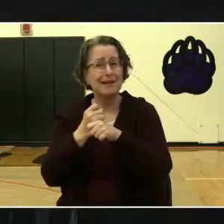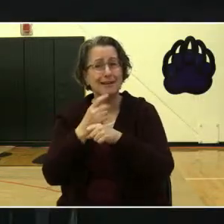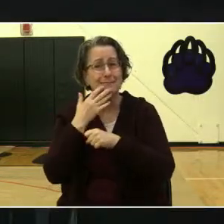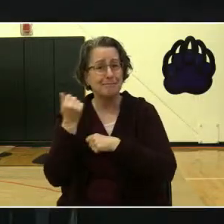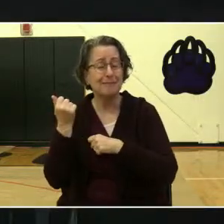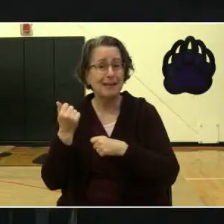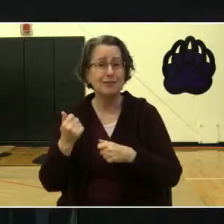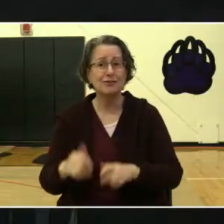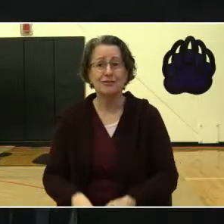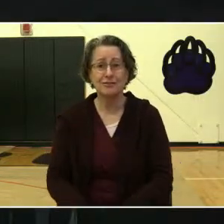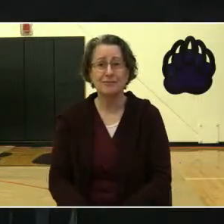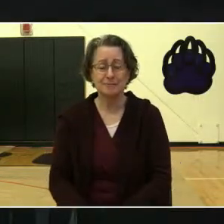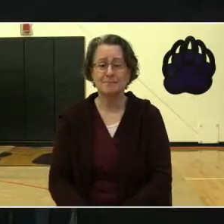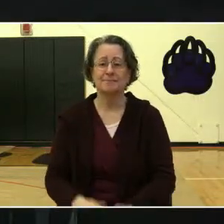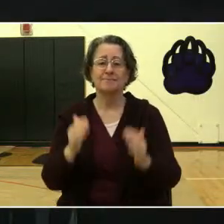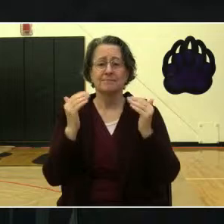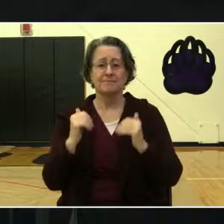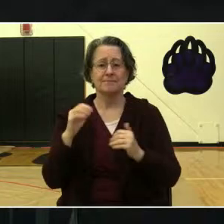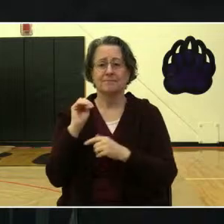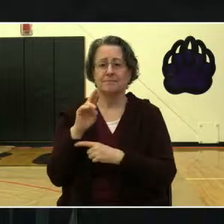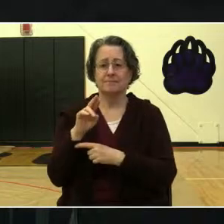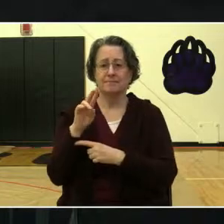Cycles Mr